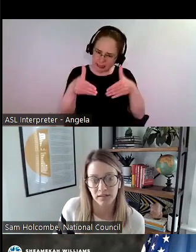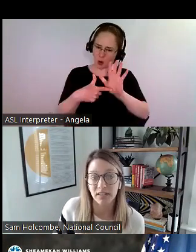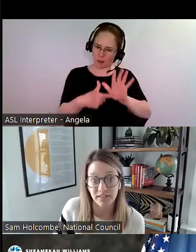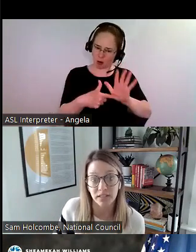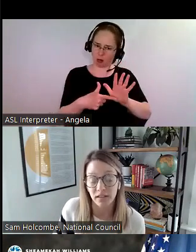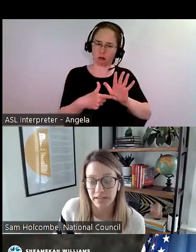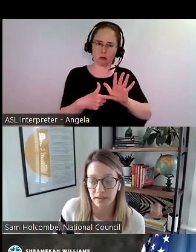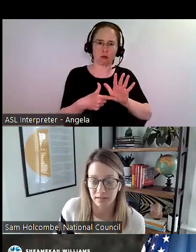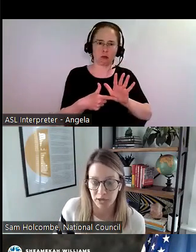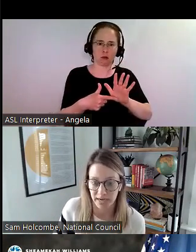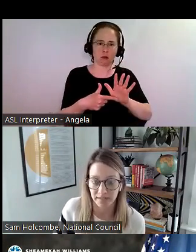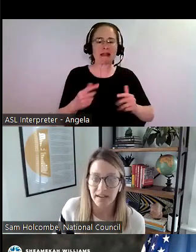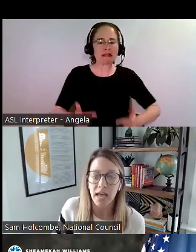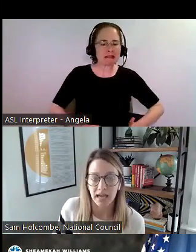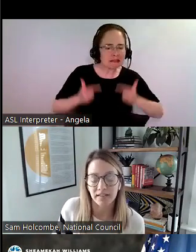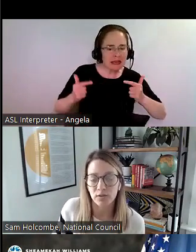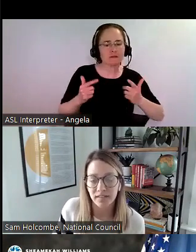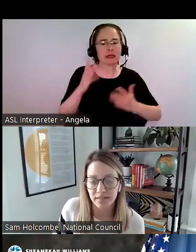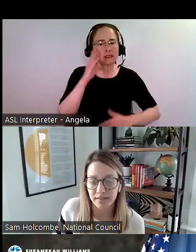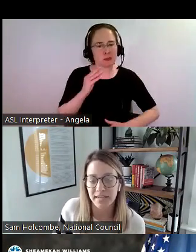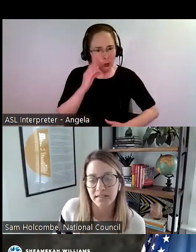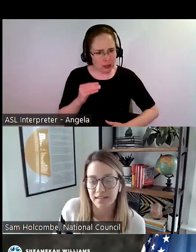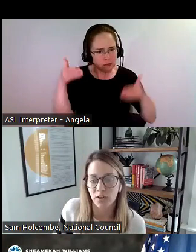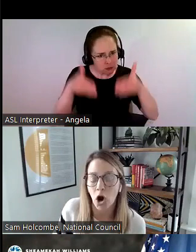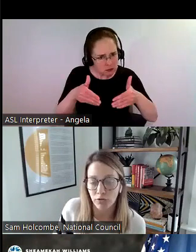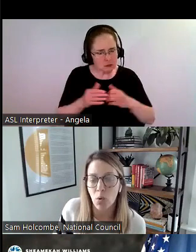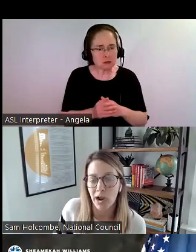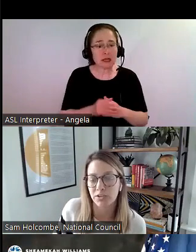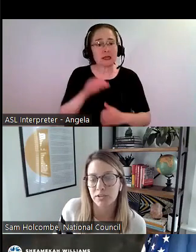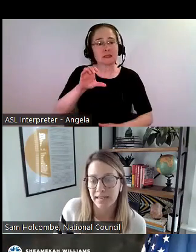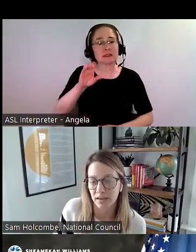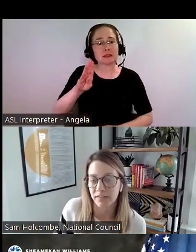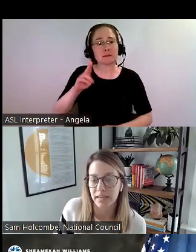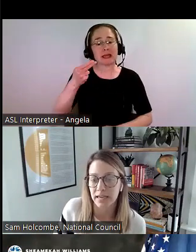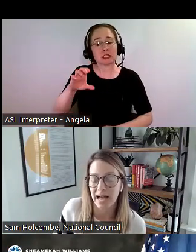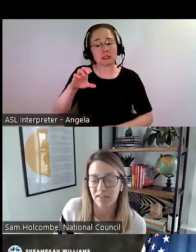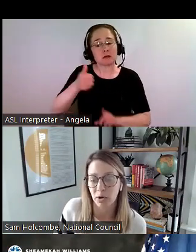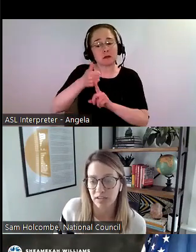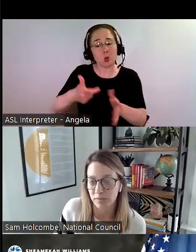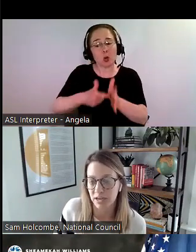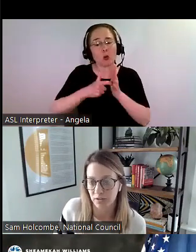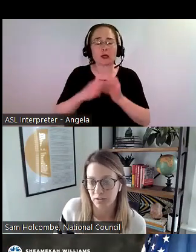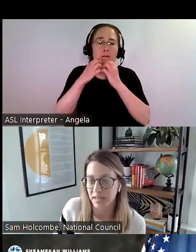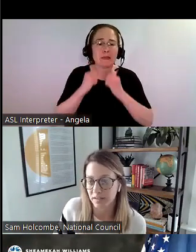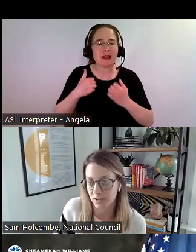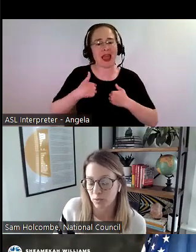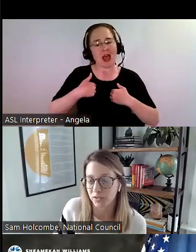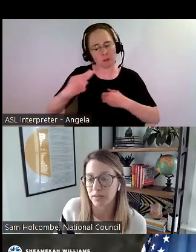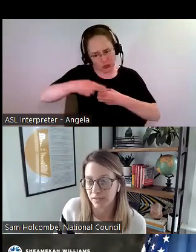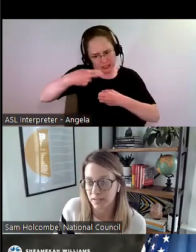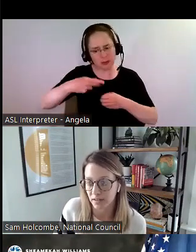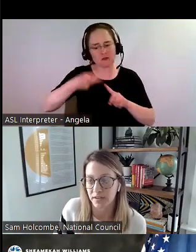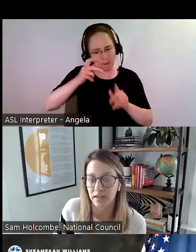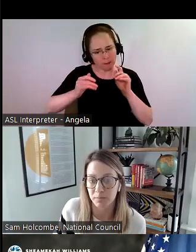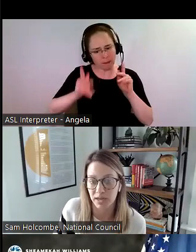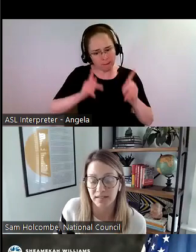centering voices of lived and living experience. And so the CCBHCs are required to meaningfully have participation from